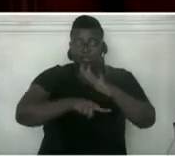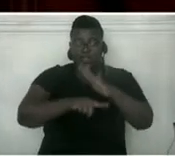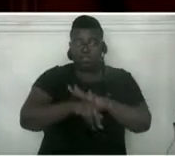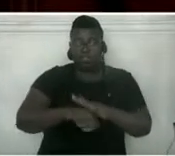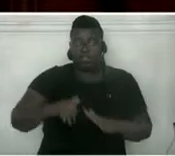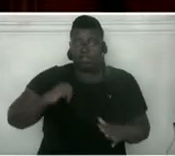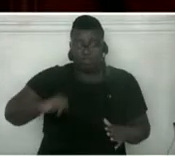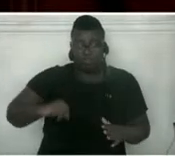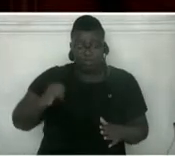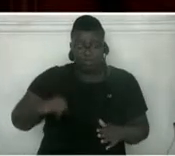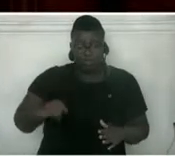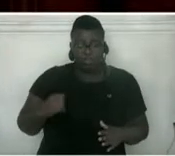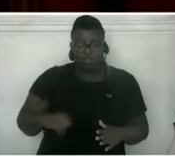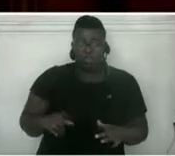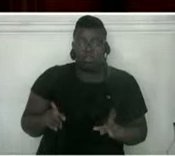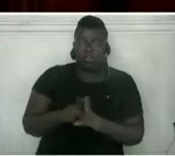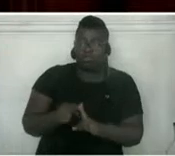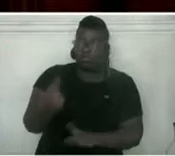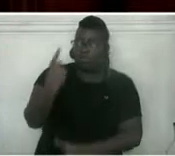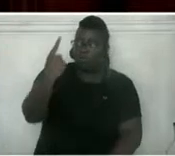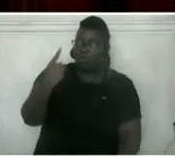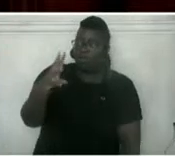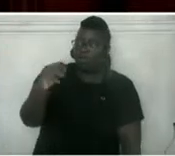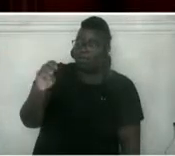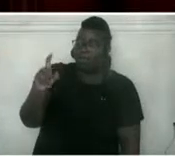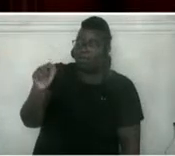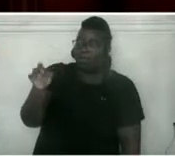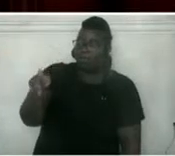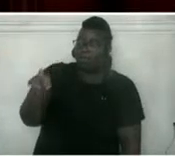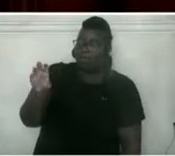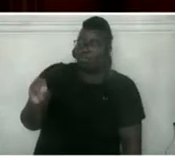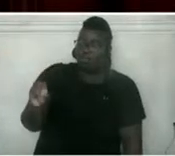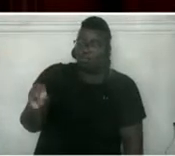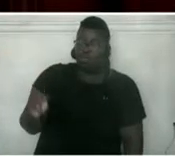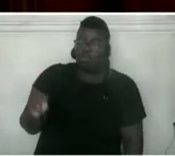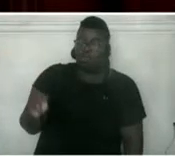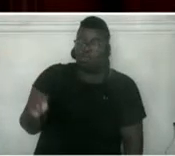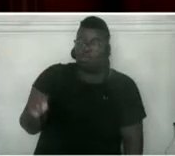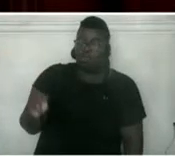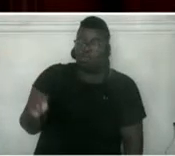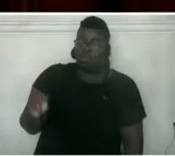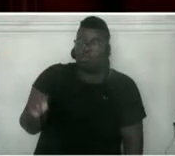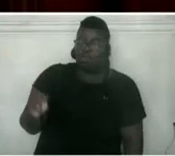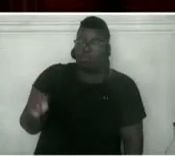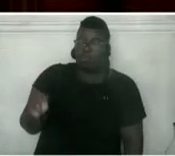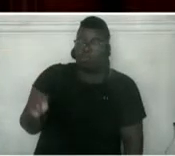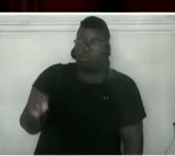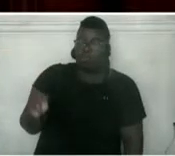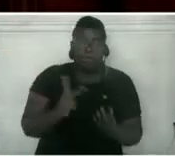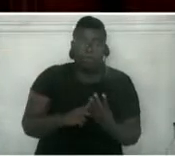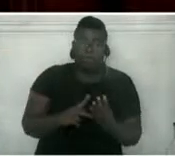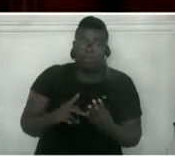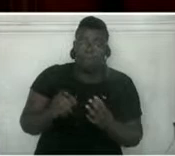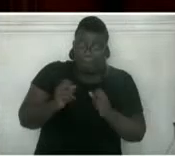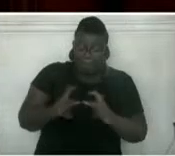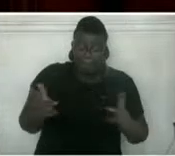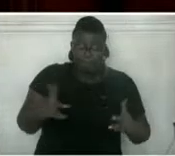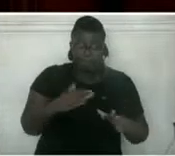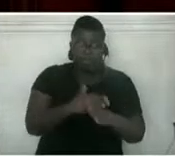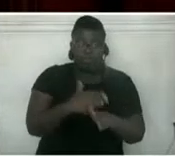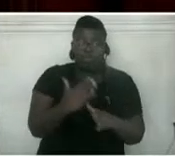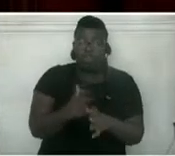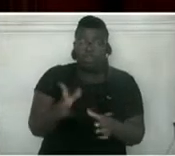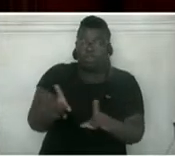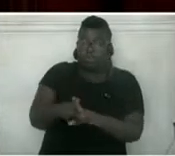municipalities and 1 metro at the cost of 694 million. Public Works